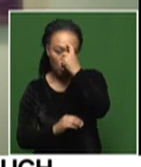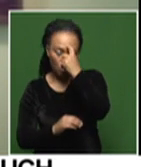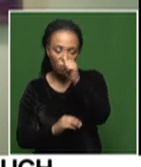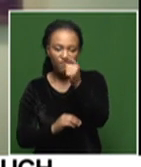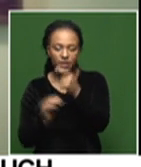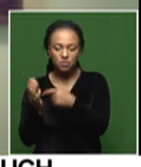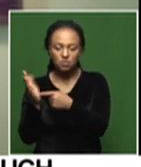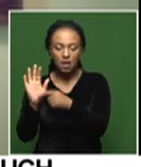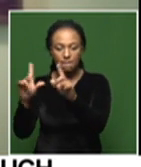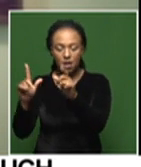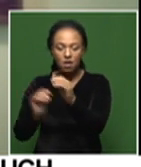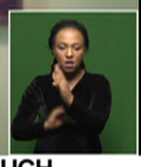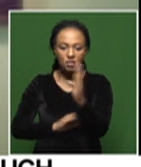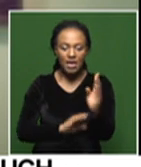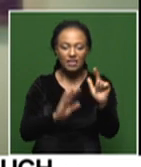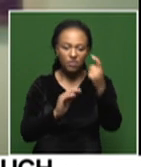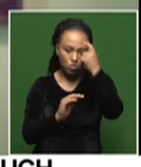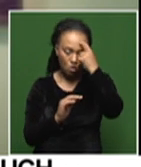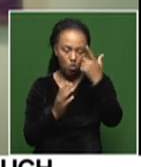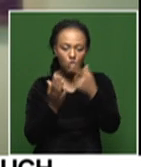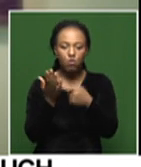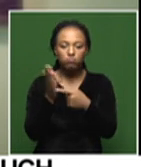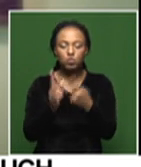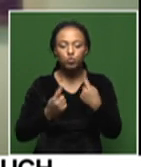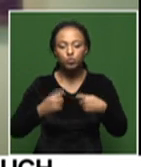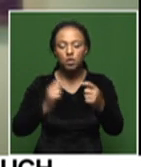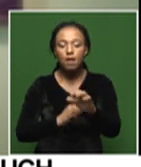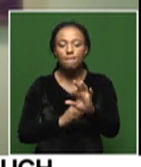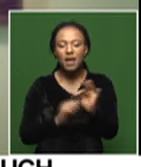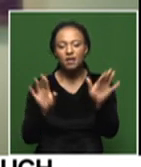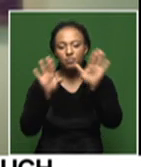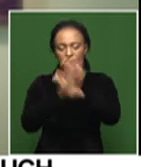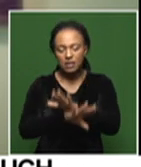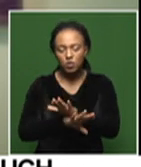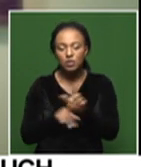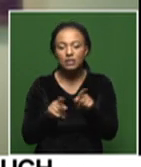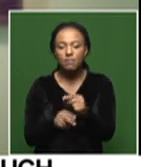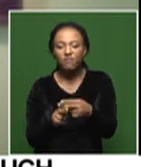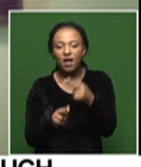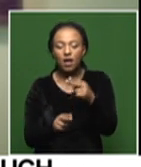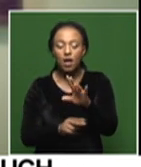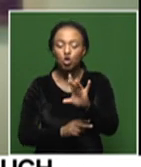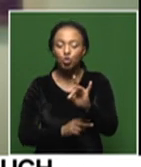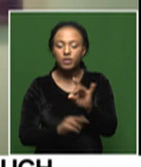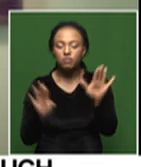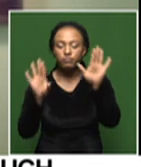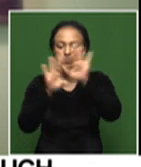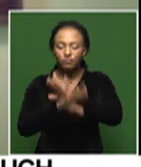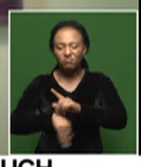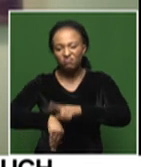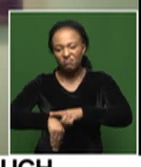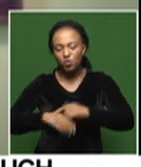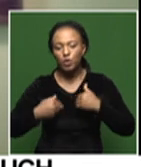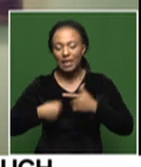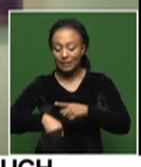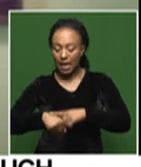pictures, then 7 p.m. with the contemporary sale on Monday night, and then we have a final evening session on Tuesday evening starting